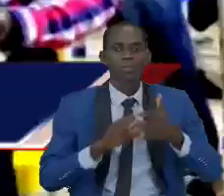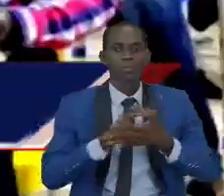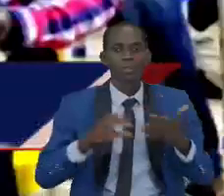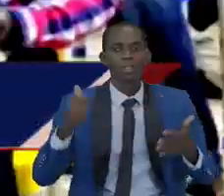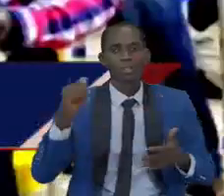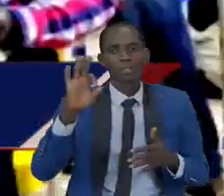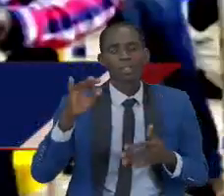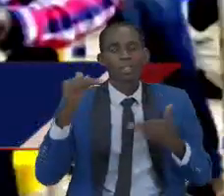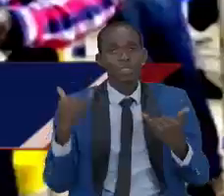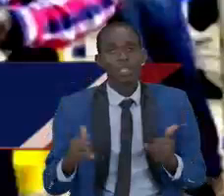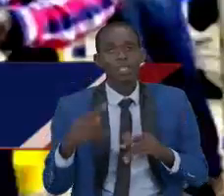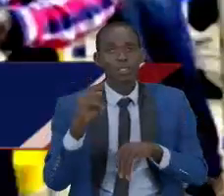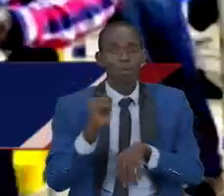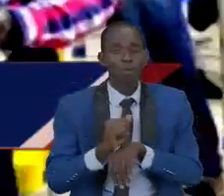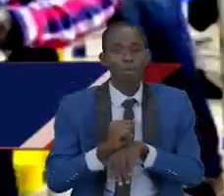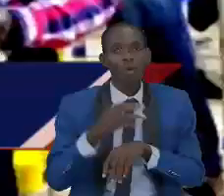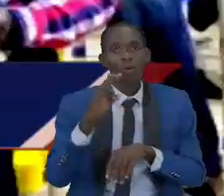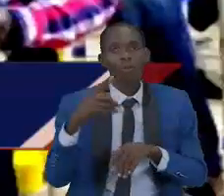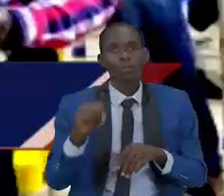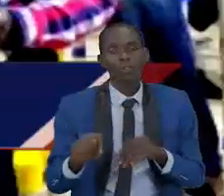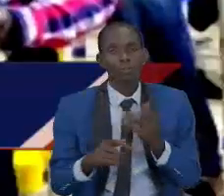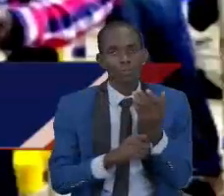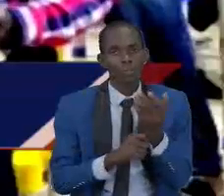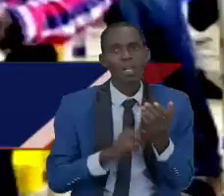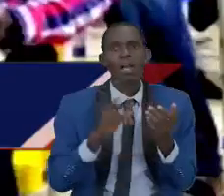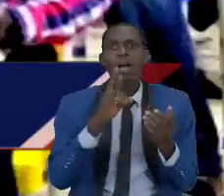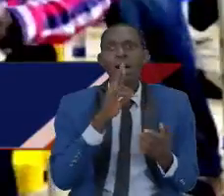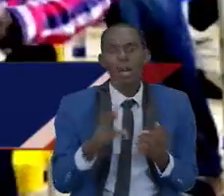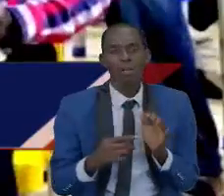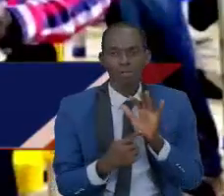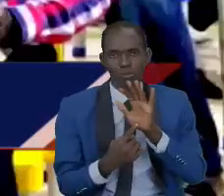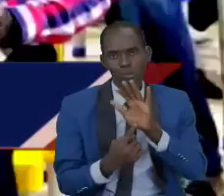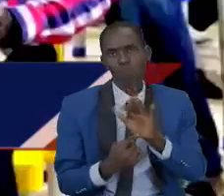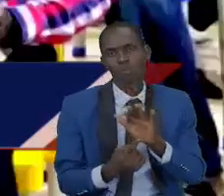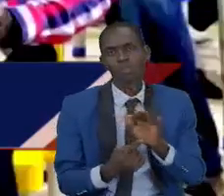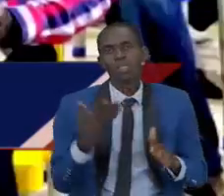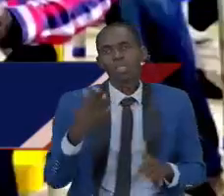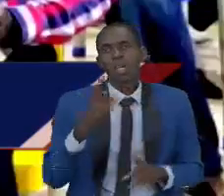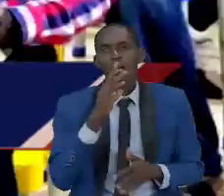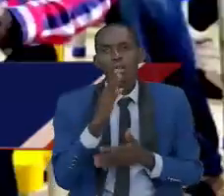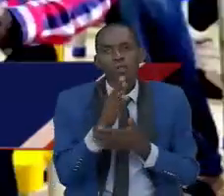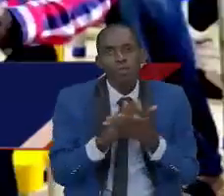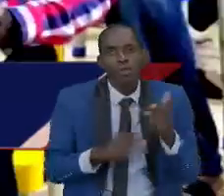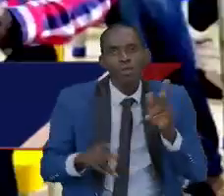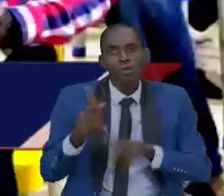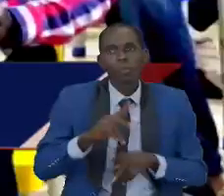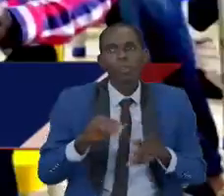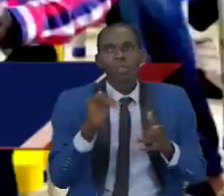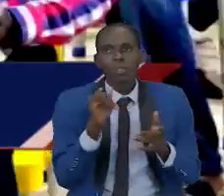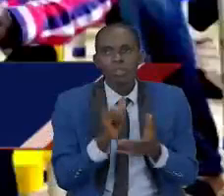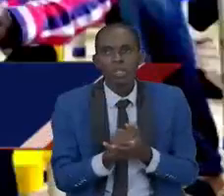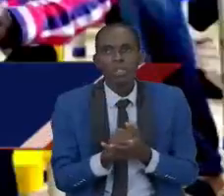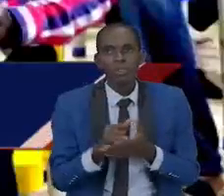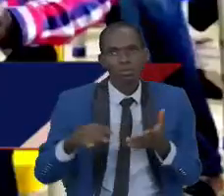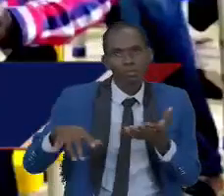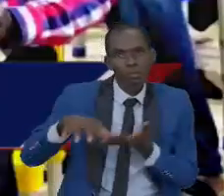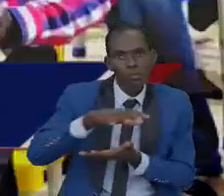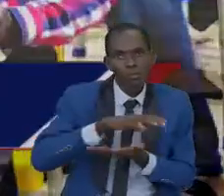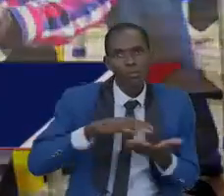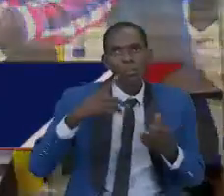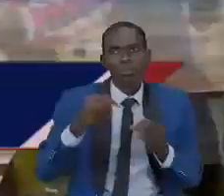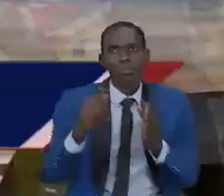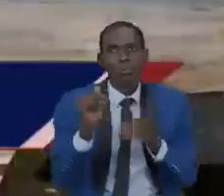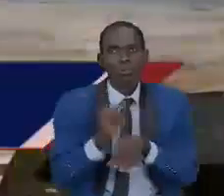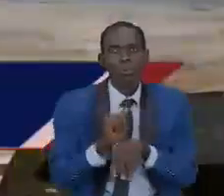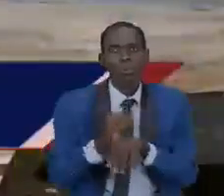works of the flesh are manifest now there are those who confuse the works of the